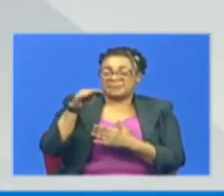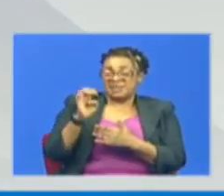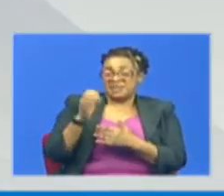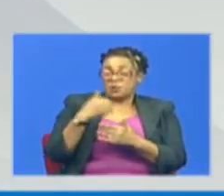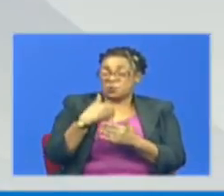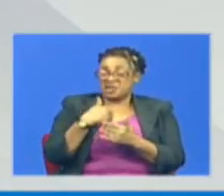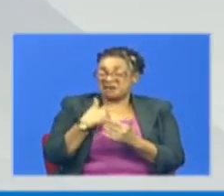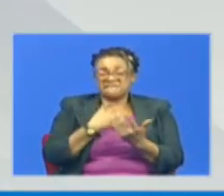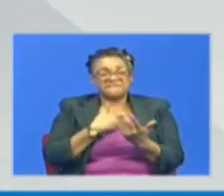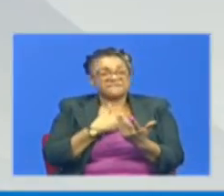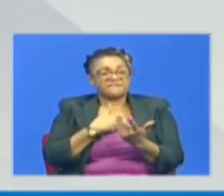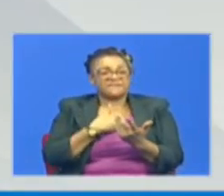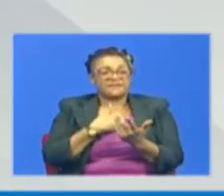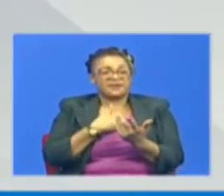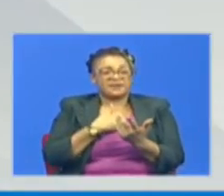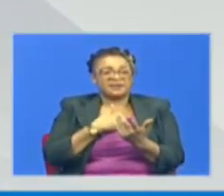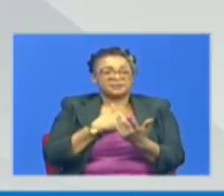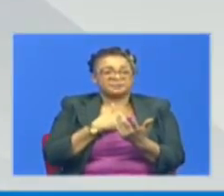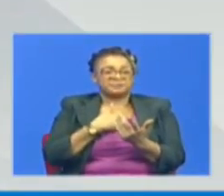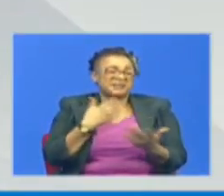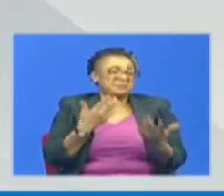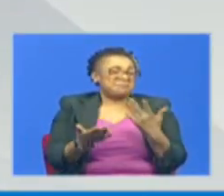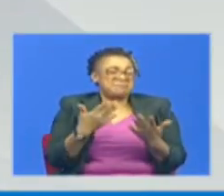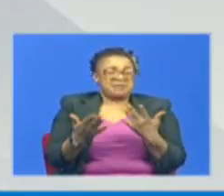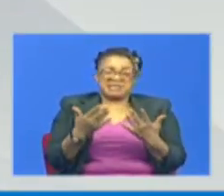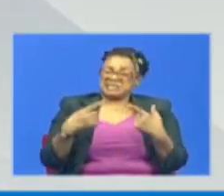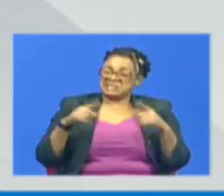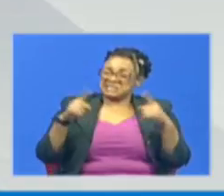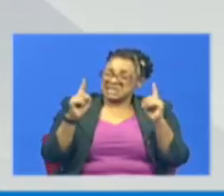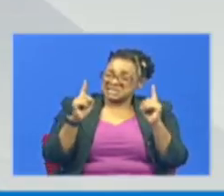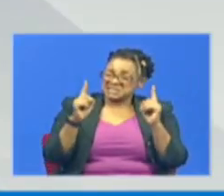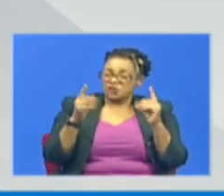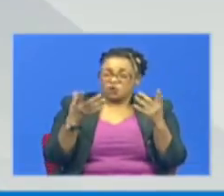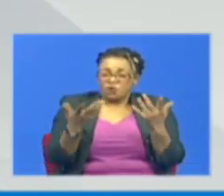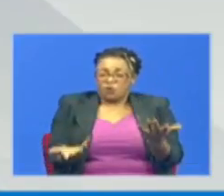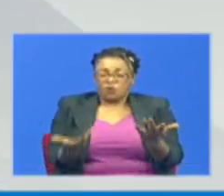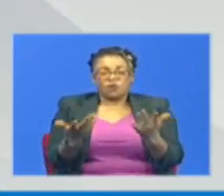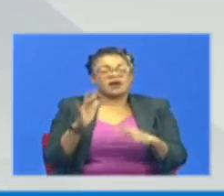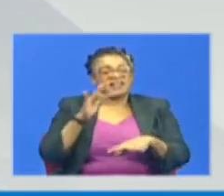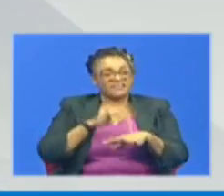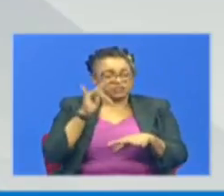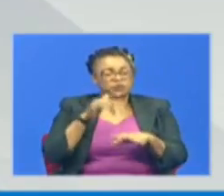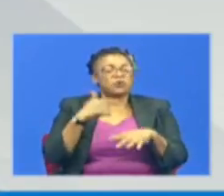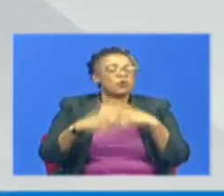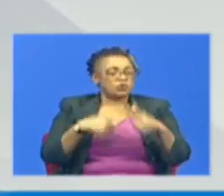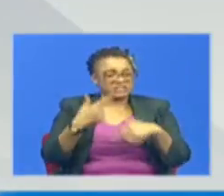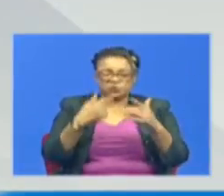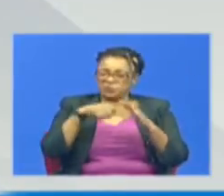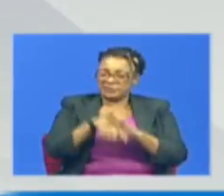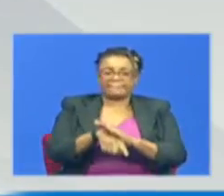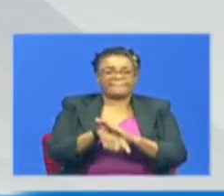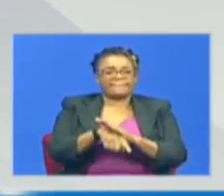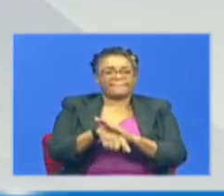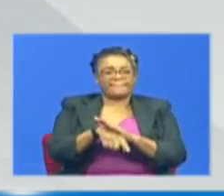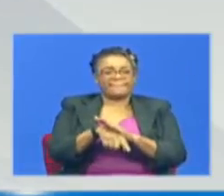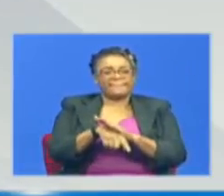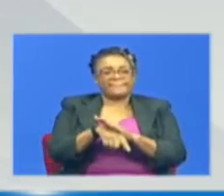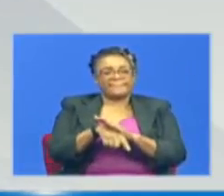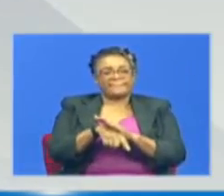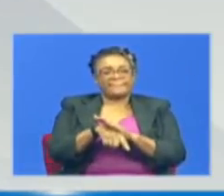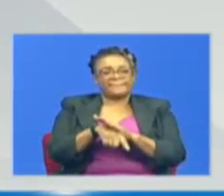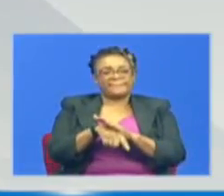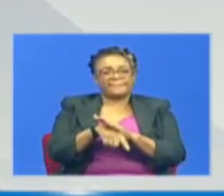some sort of light at the end of the tunnel, or are we still, like the infections, are still getting into that peak?